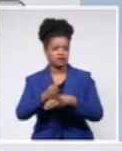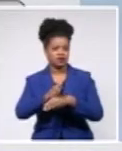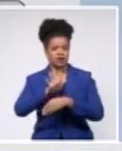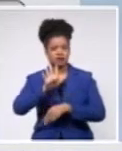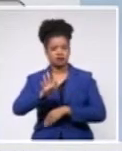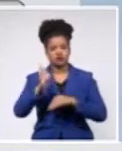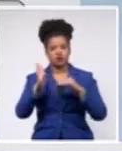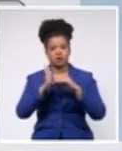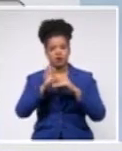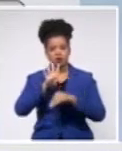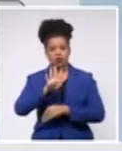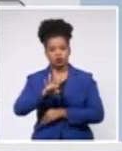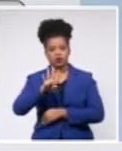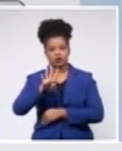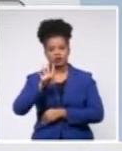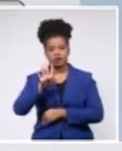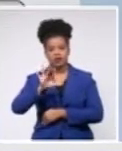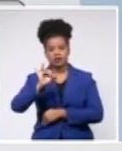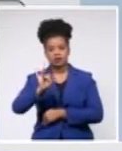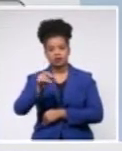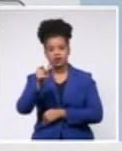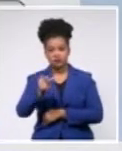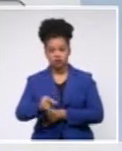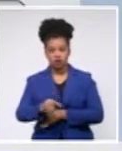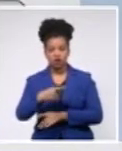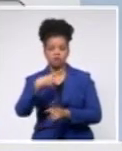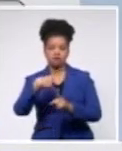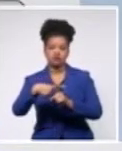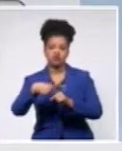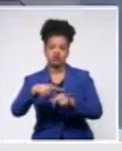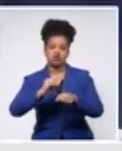591,921, of which